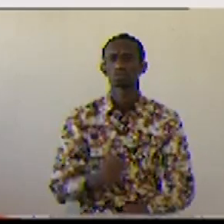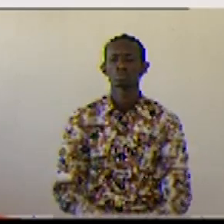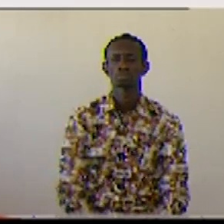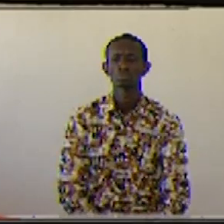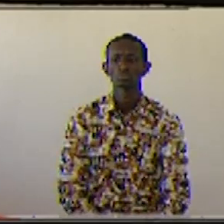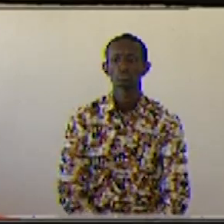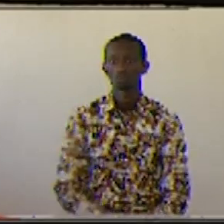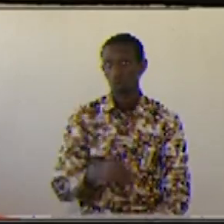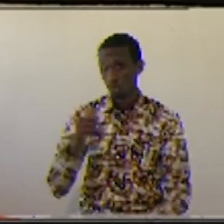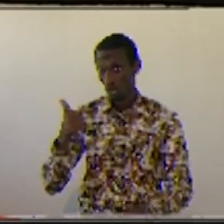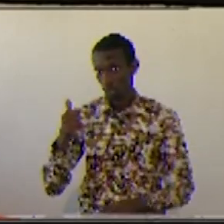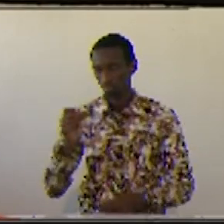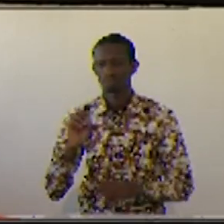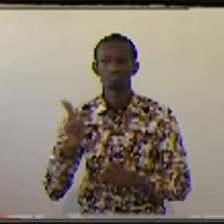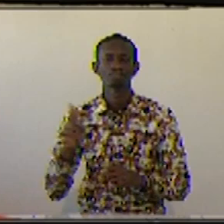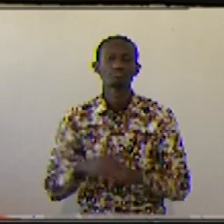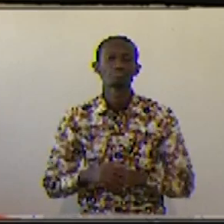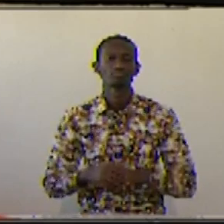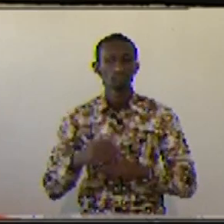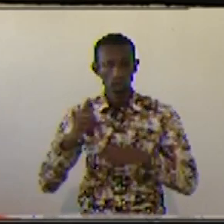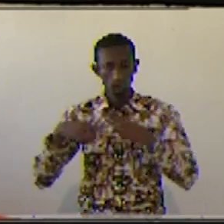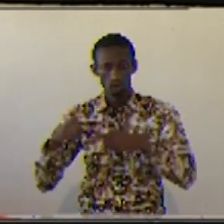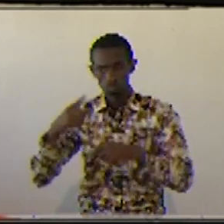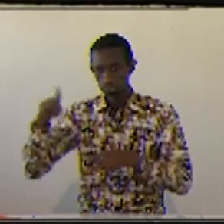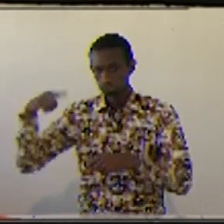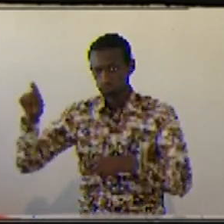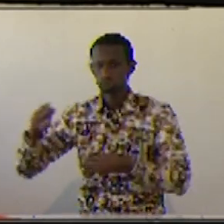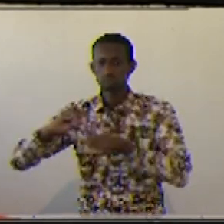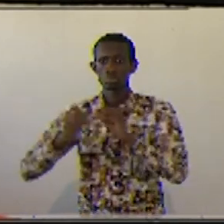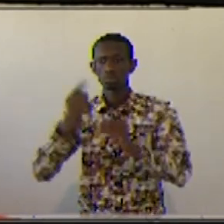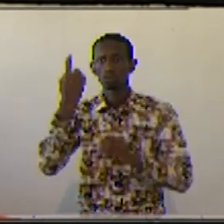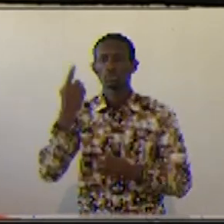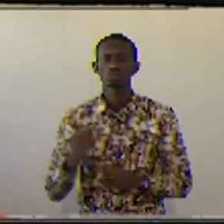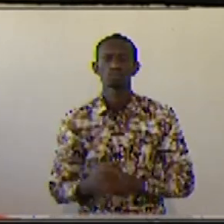Okay, good. Now let us correct number 1.